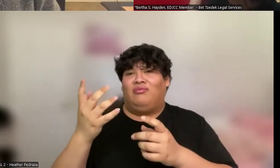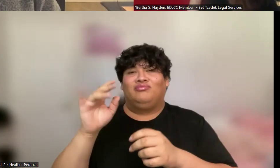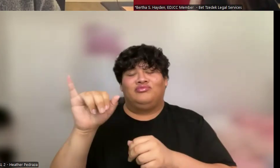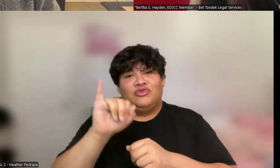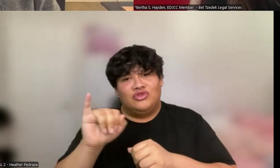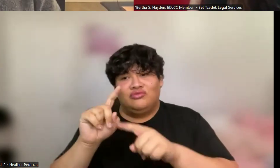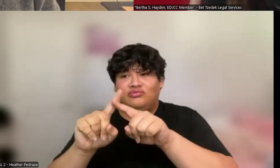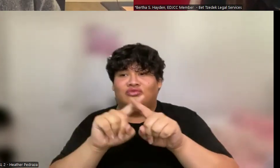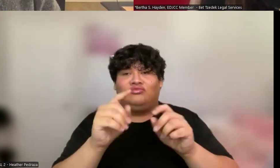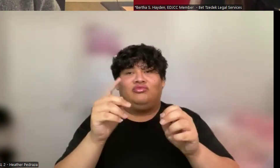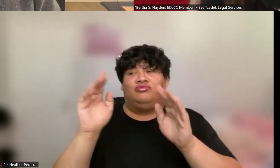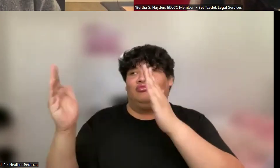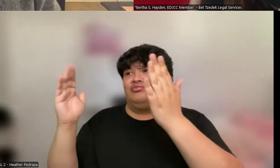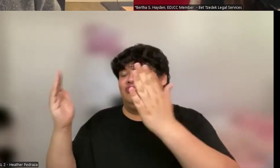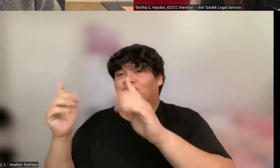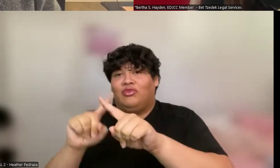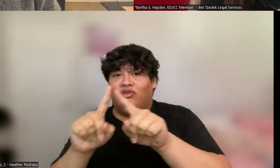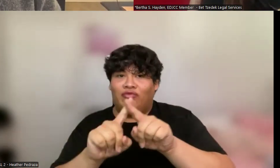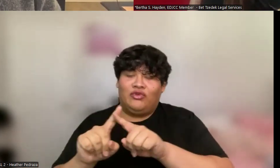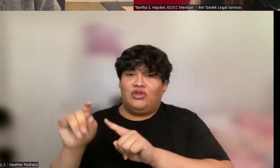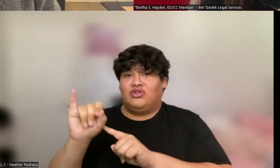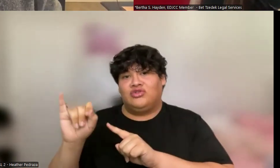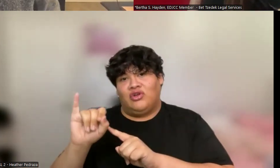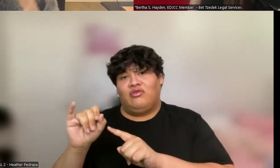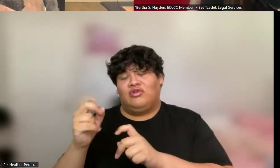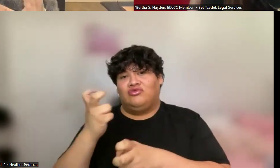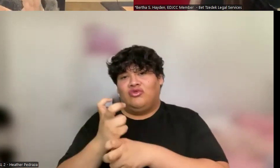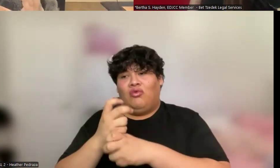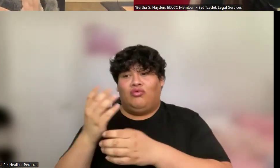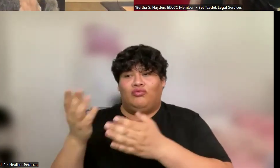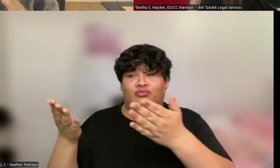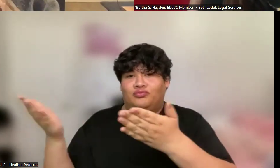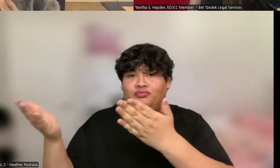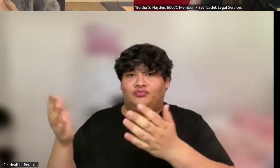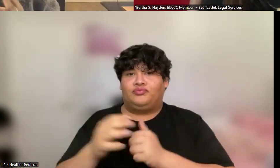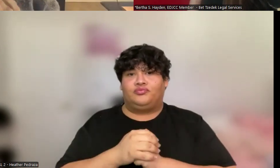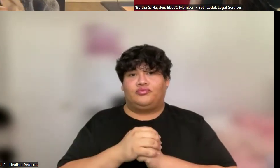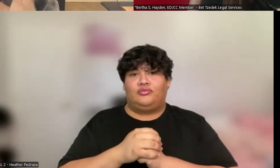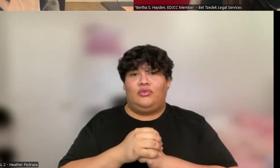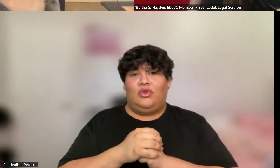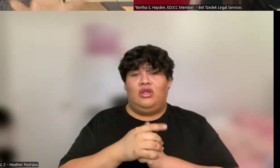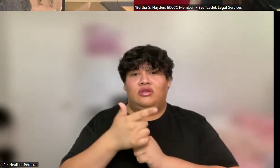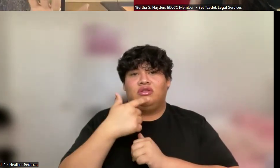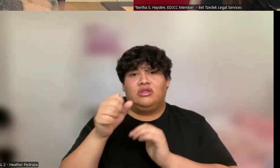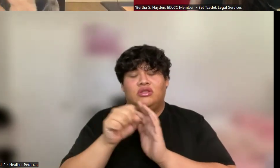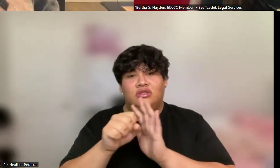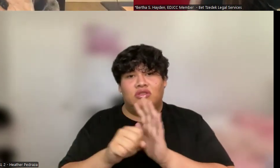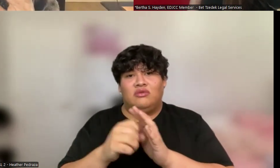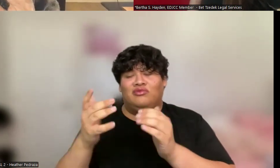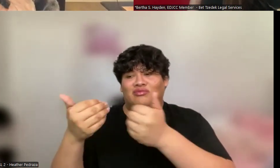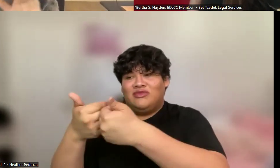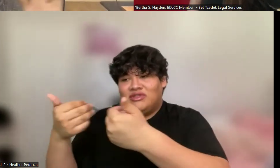and Medi-Cal is I believe the behavioral health systems are kind of split